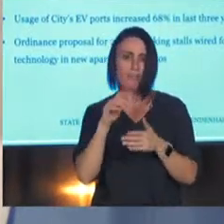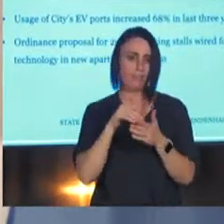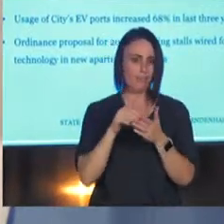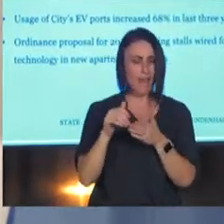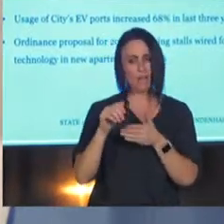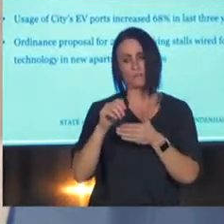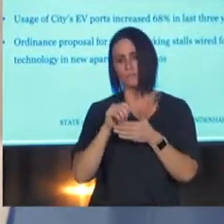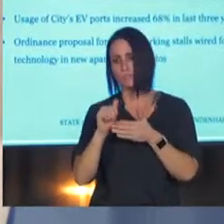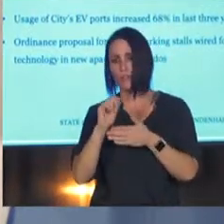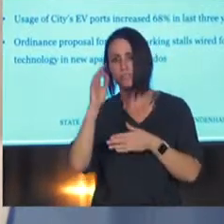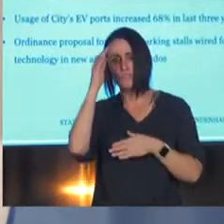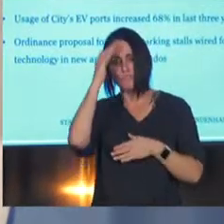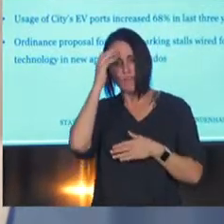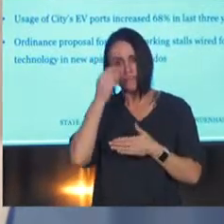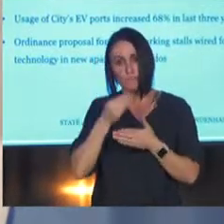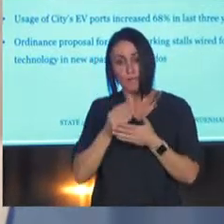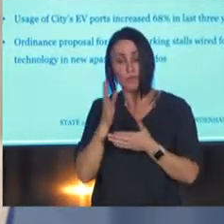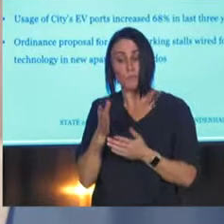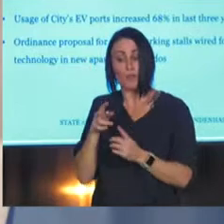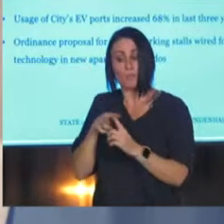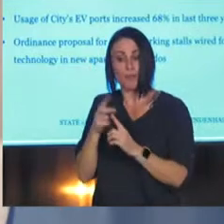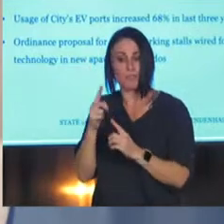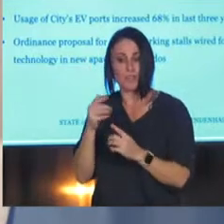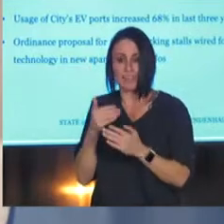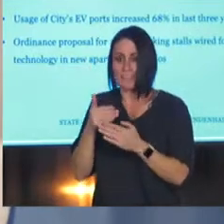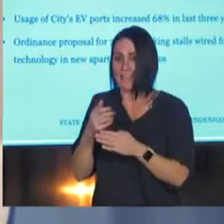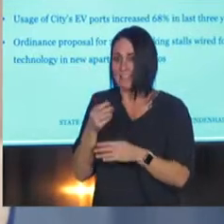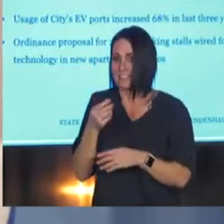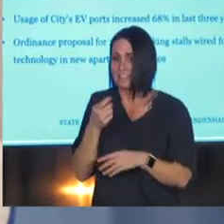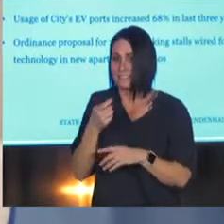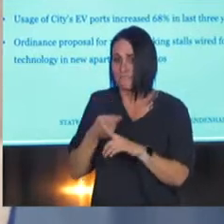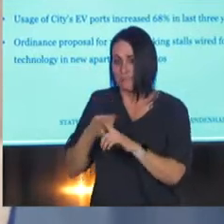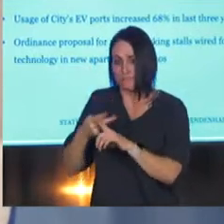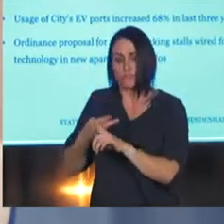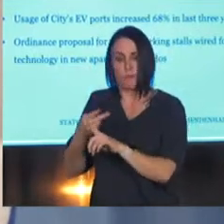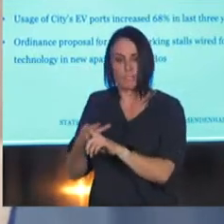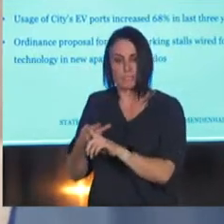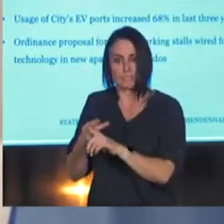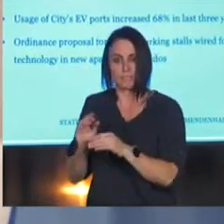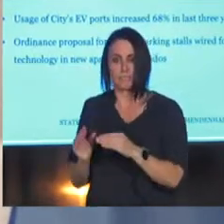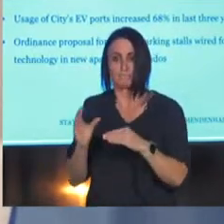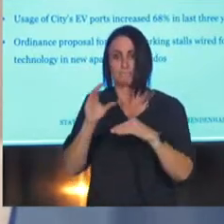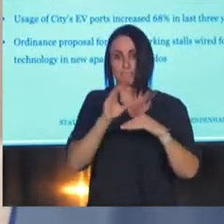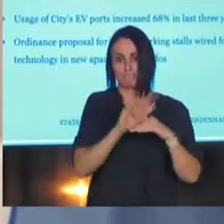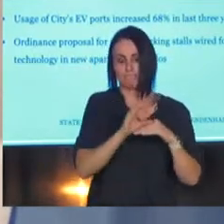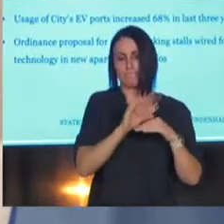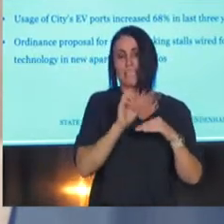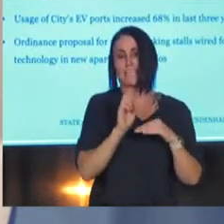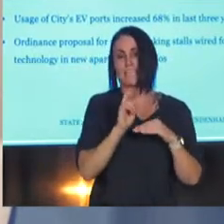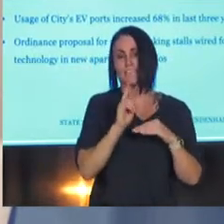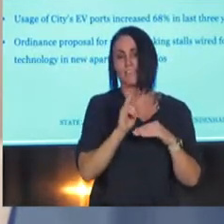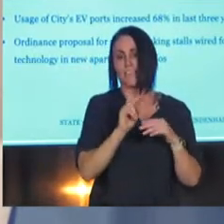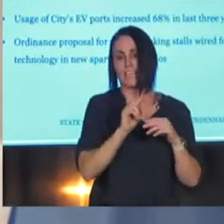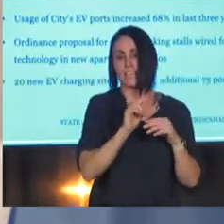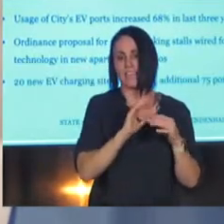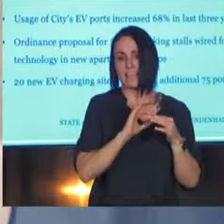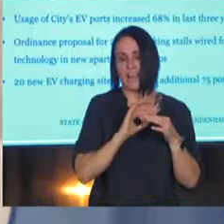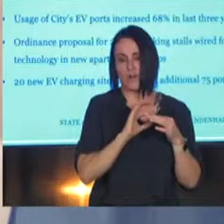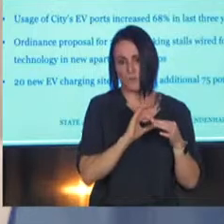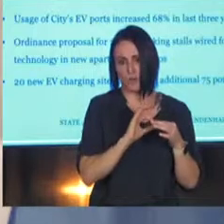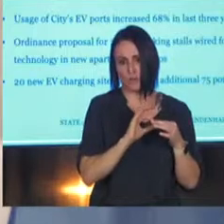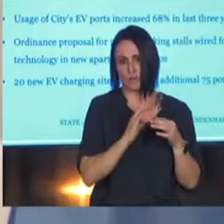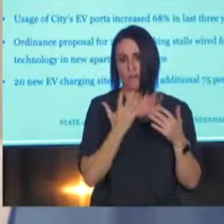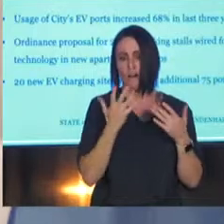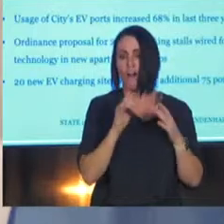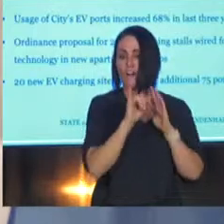federal funding that we will be applying for in the next few months to subsidize our growing EV network. We've already